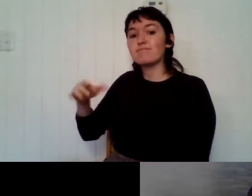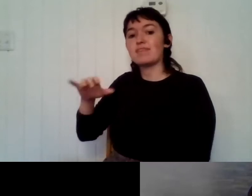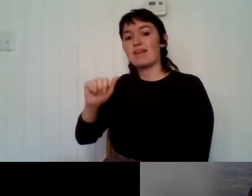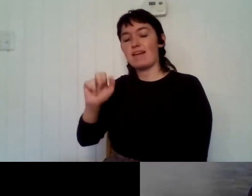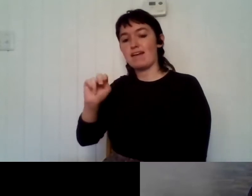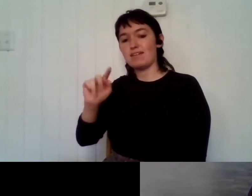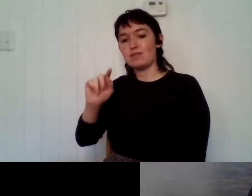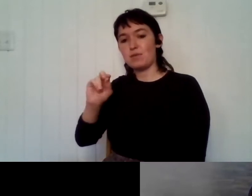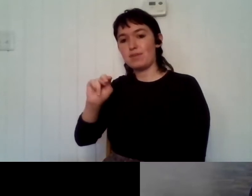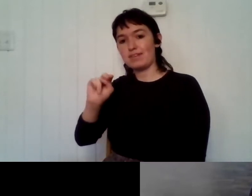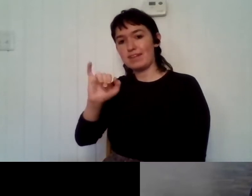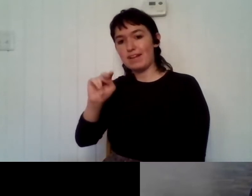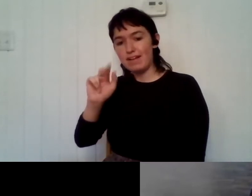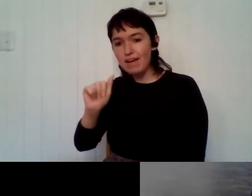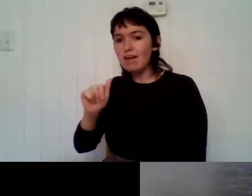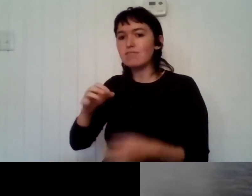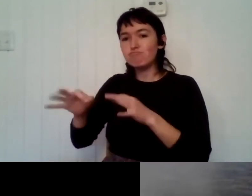into all of your questions at home.